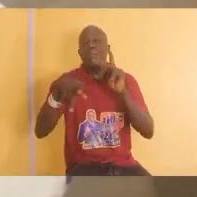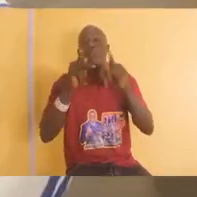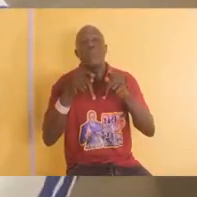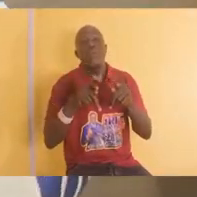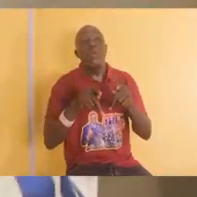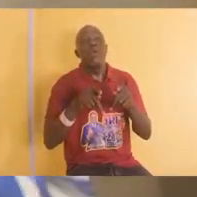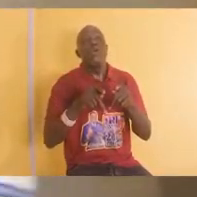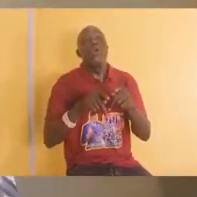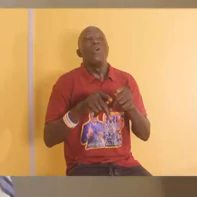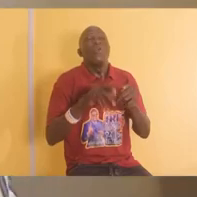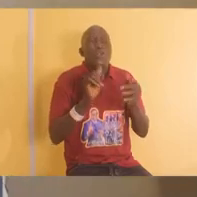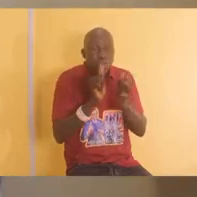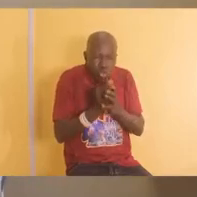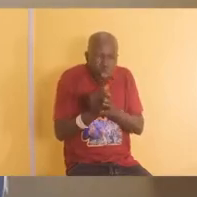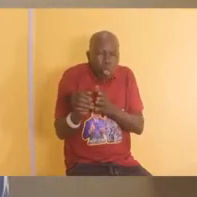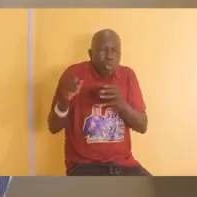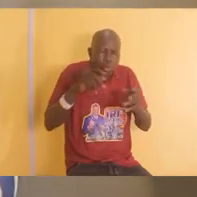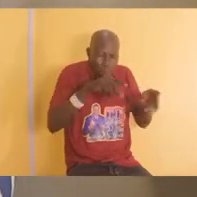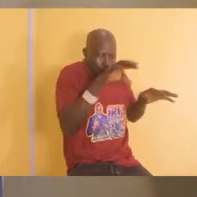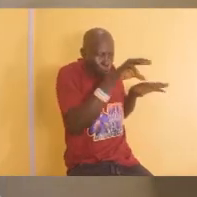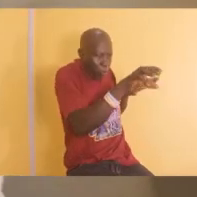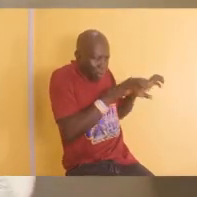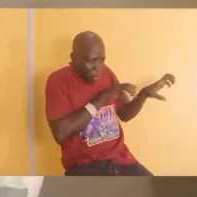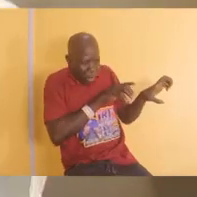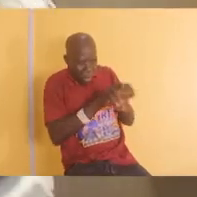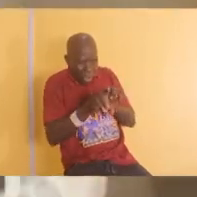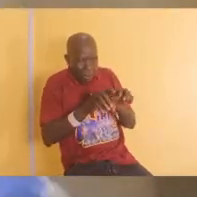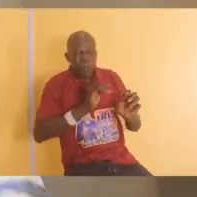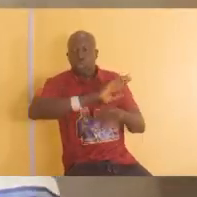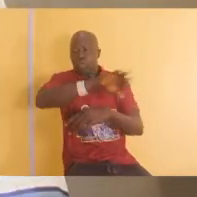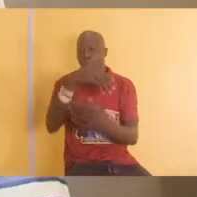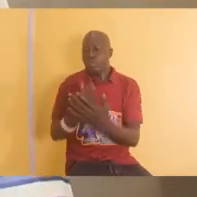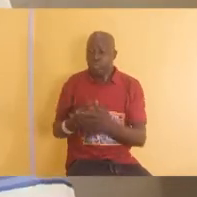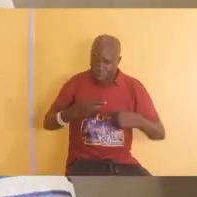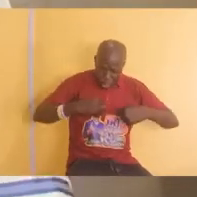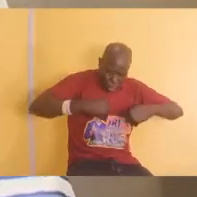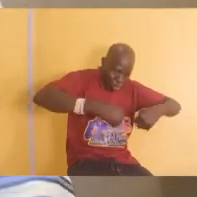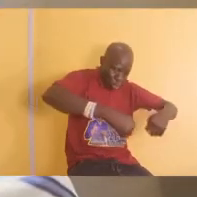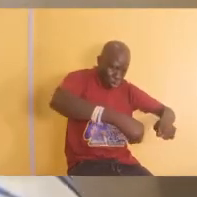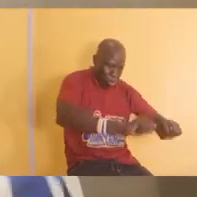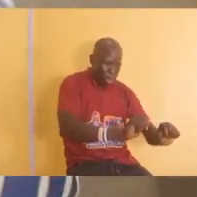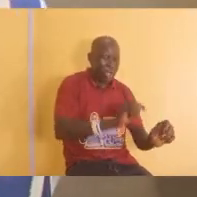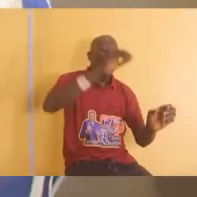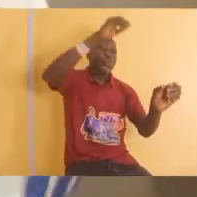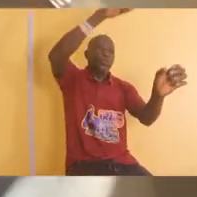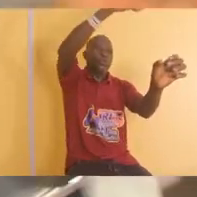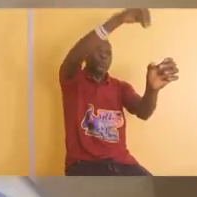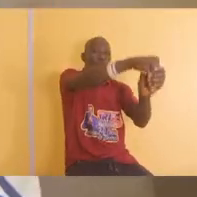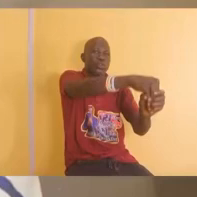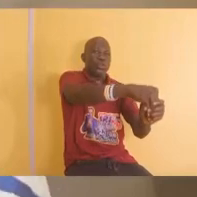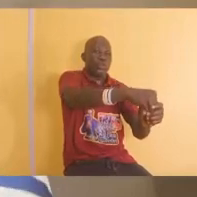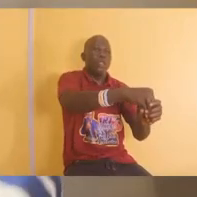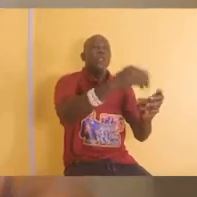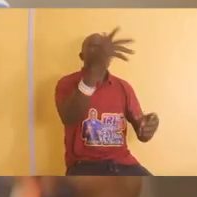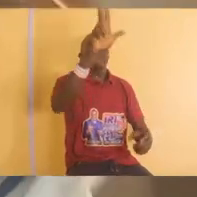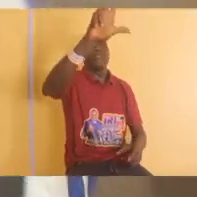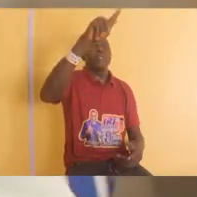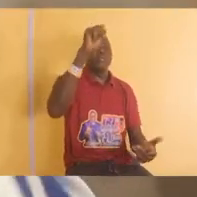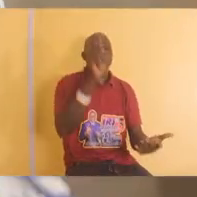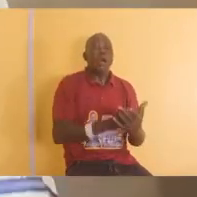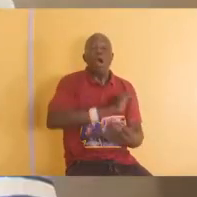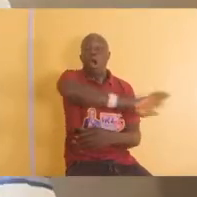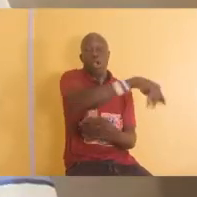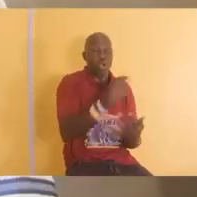people to partake in it, they should not feel on their strength to sow the seed of 3,000